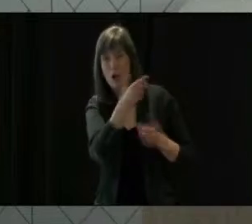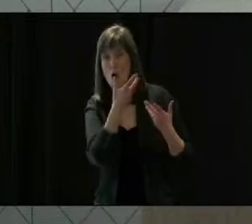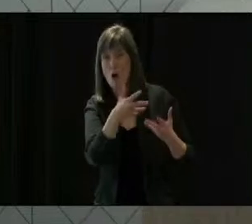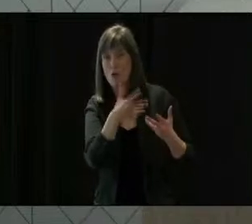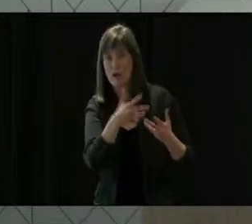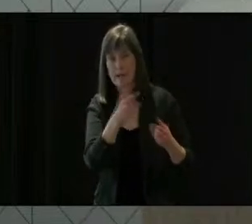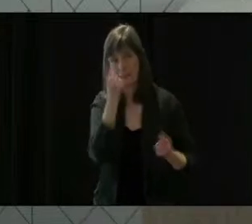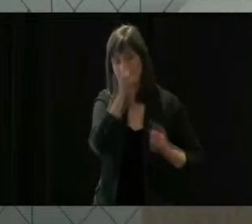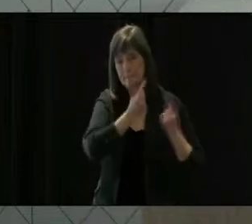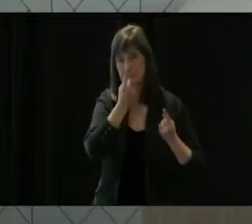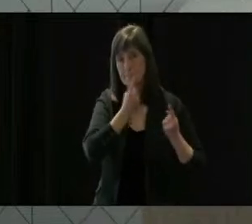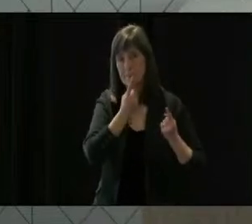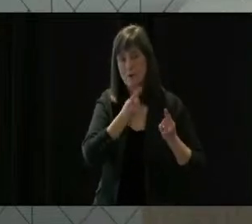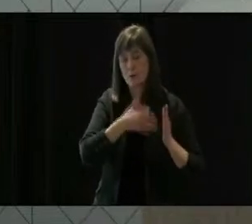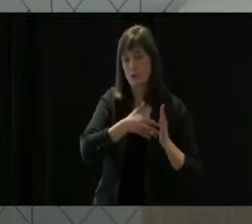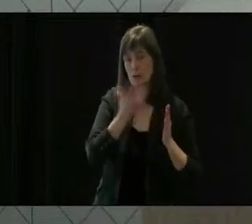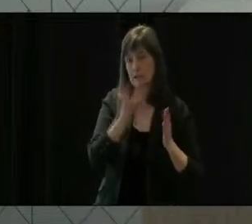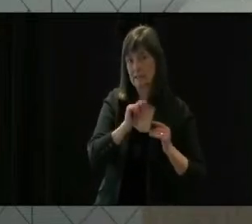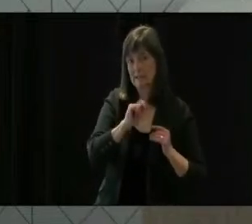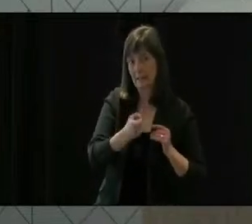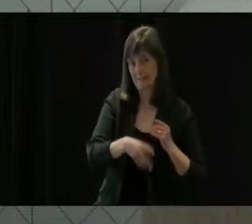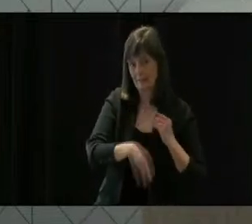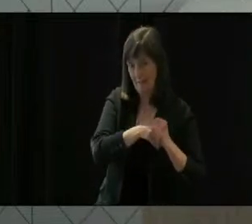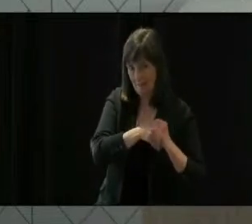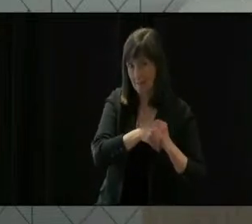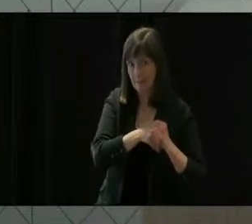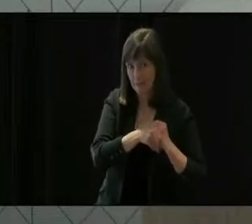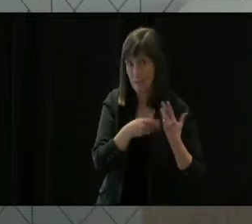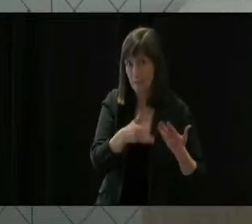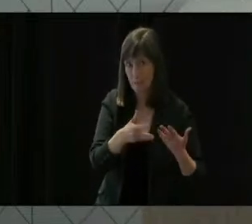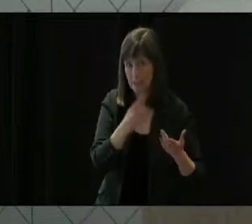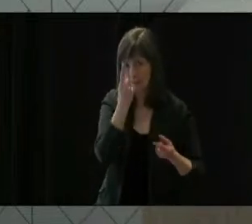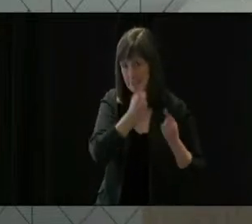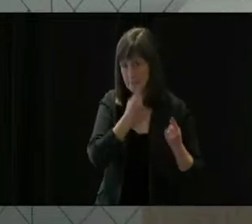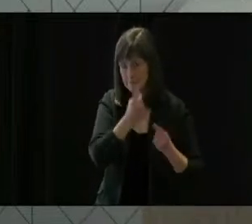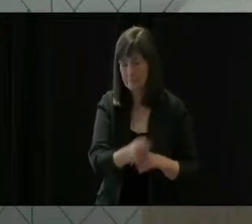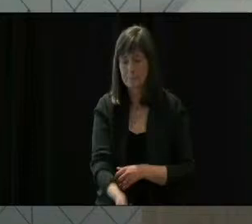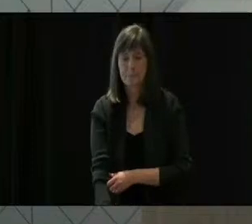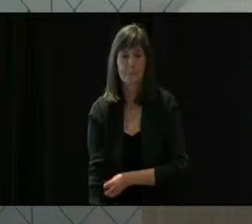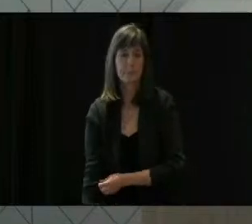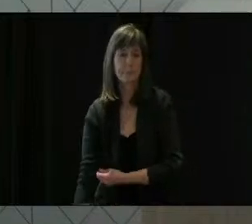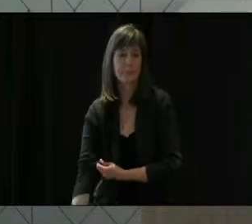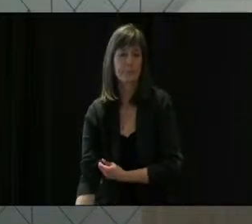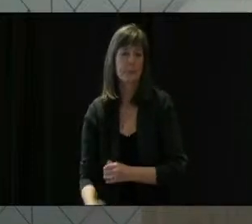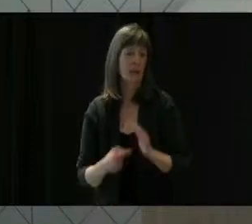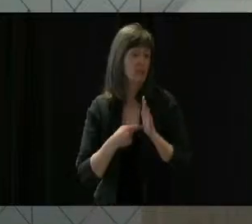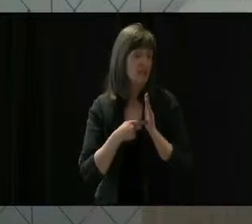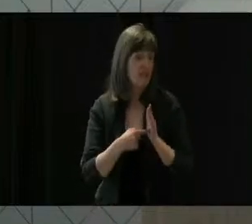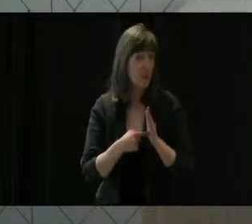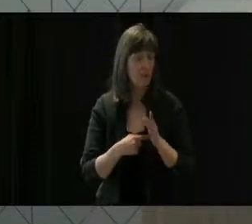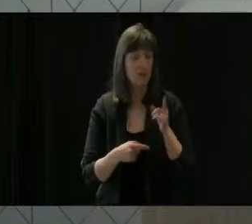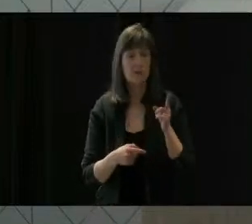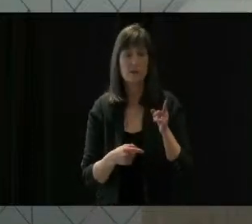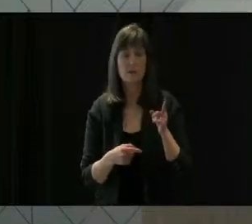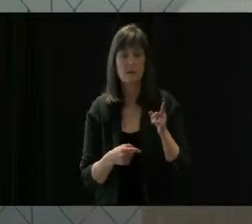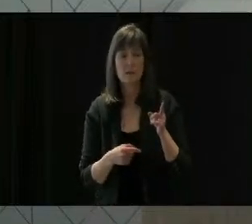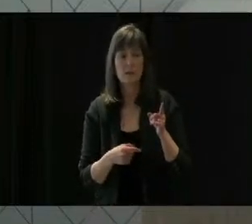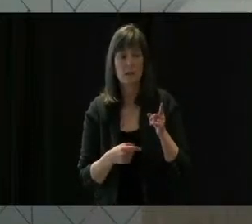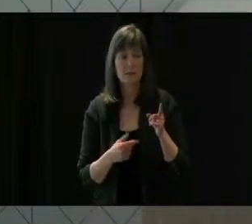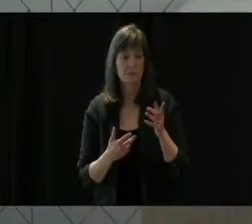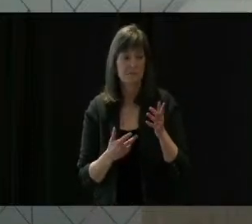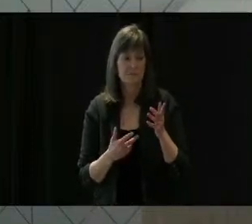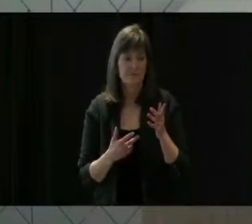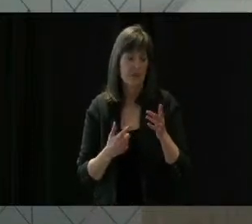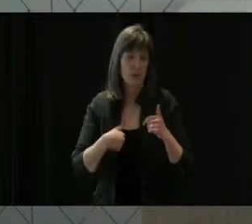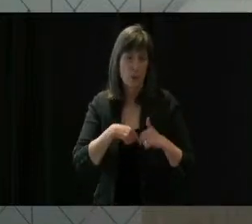taxes. He has looked at taxes that so we think that there are